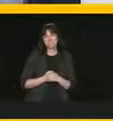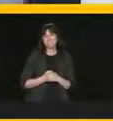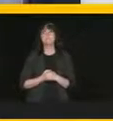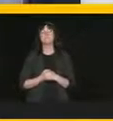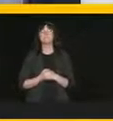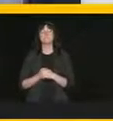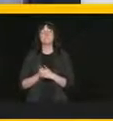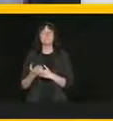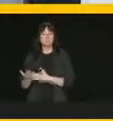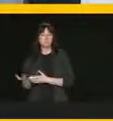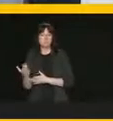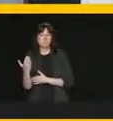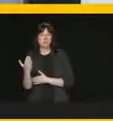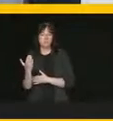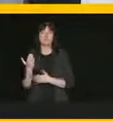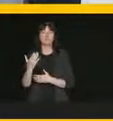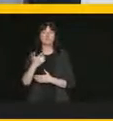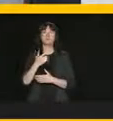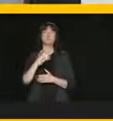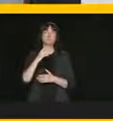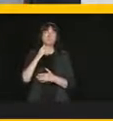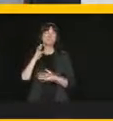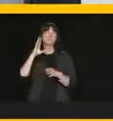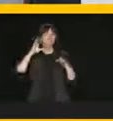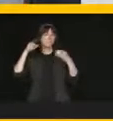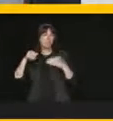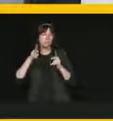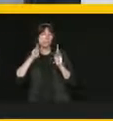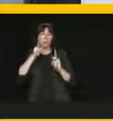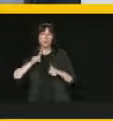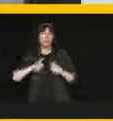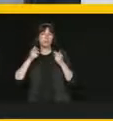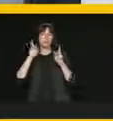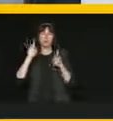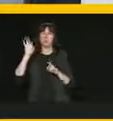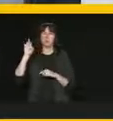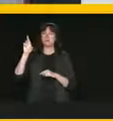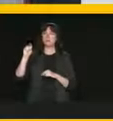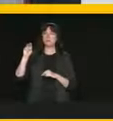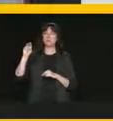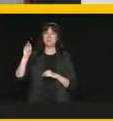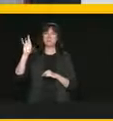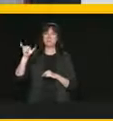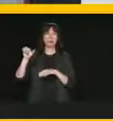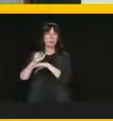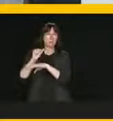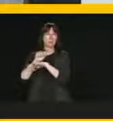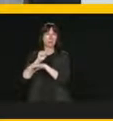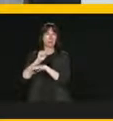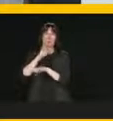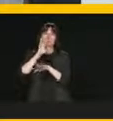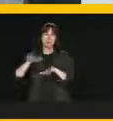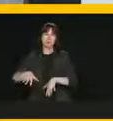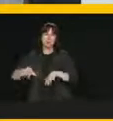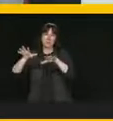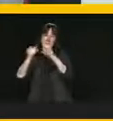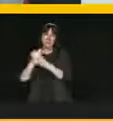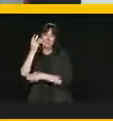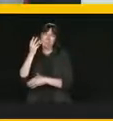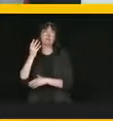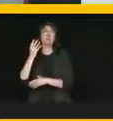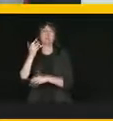This morning, our thoughts go out to those of you who live in Fort McMurray as you deal with spring flooding. Minister Blair has spoken with